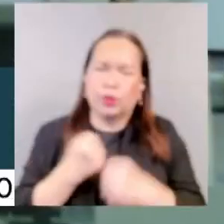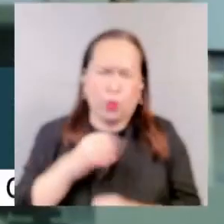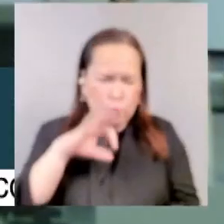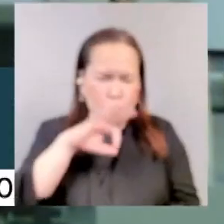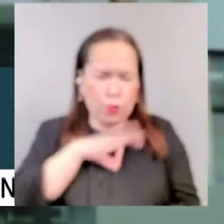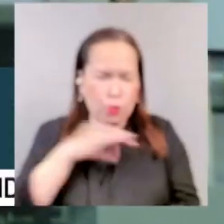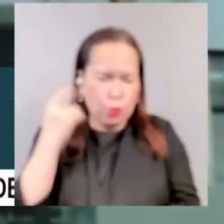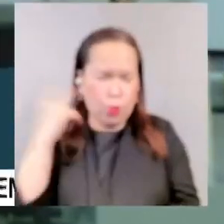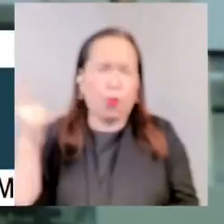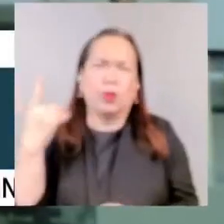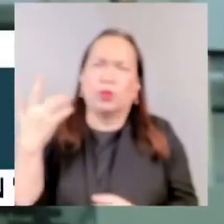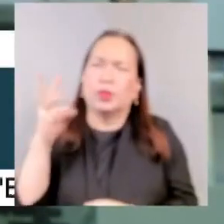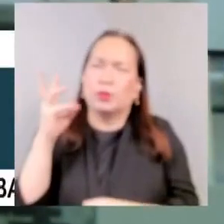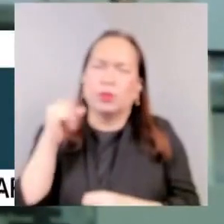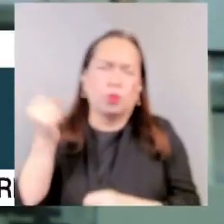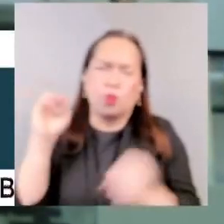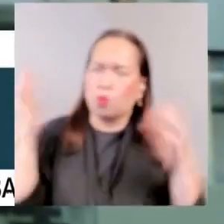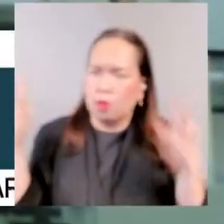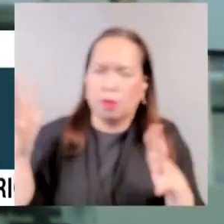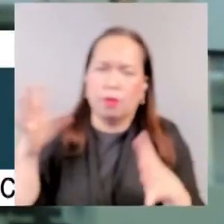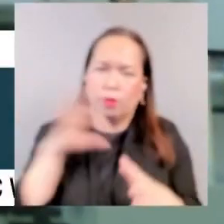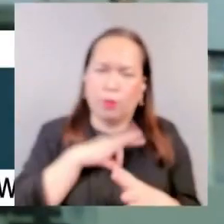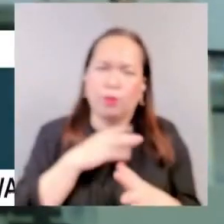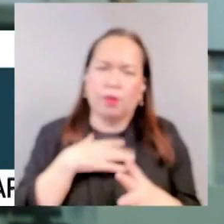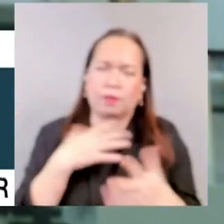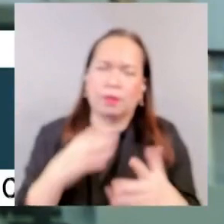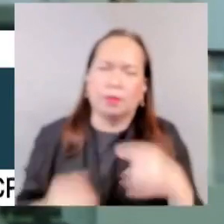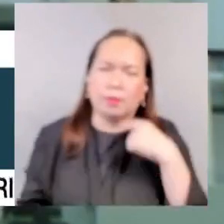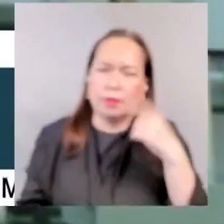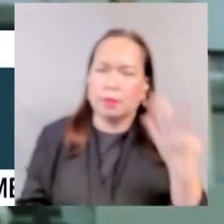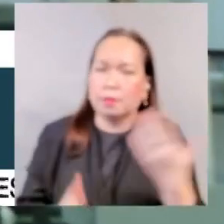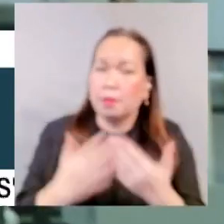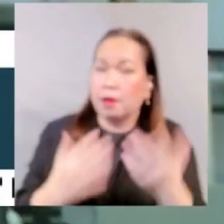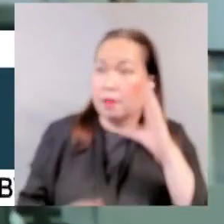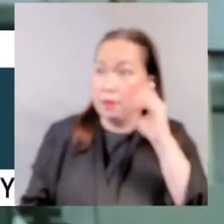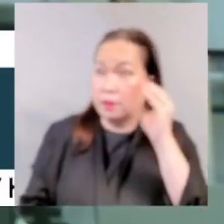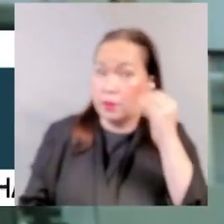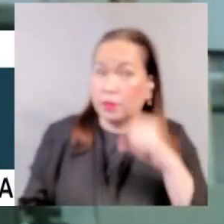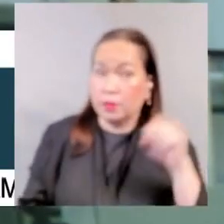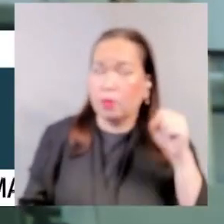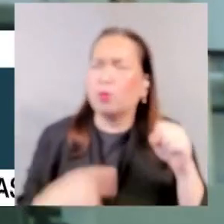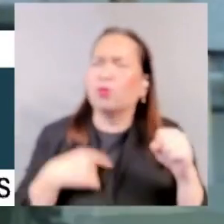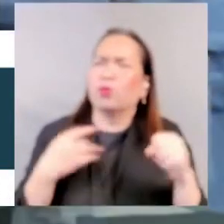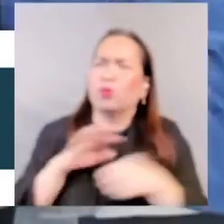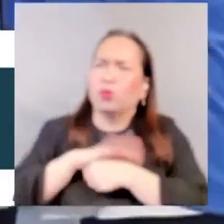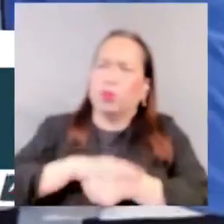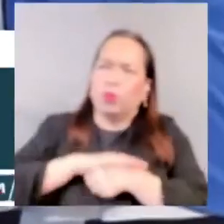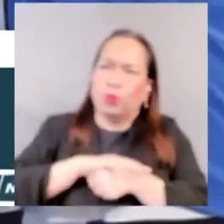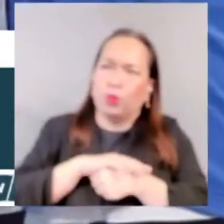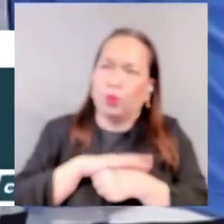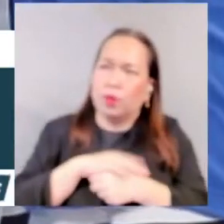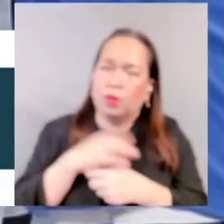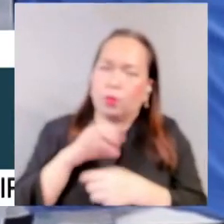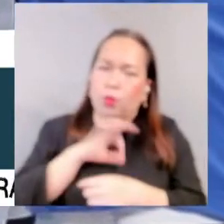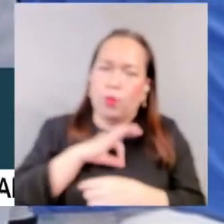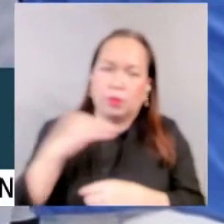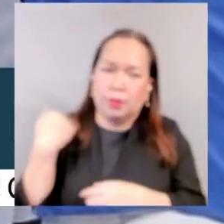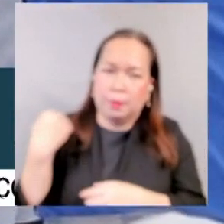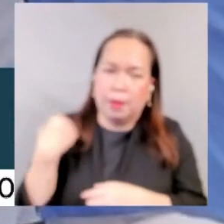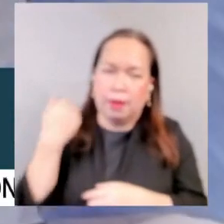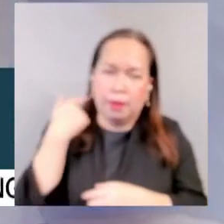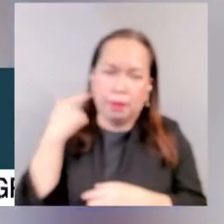years, you know, that's something, man, that's special. And like I said, I'm just happy that I can, we did it, you